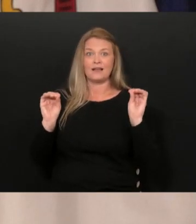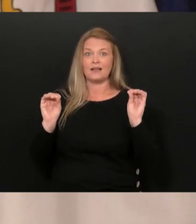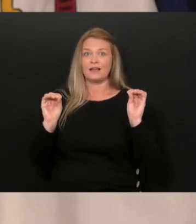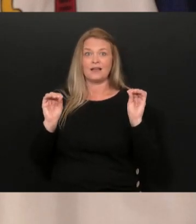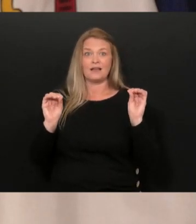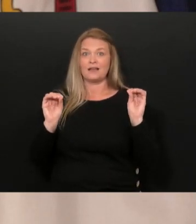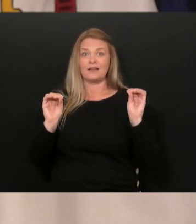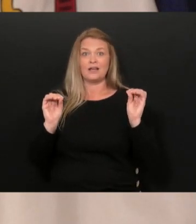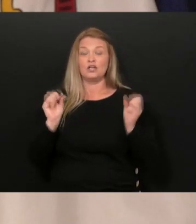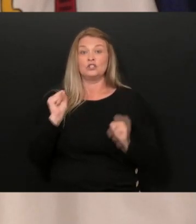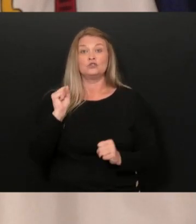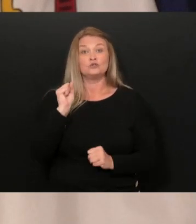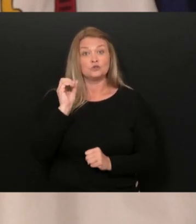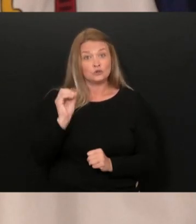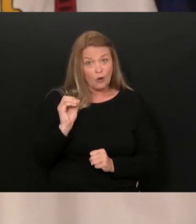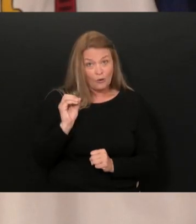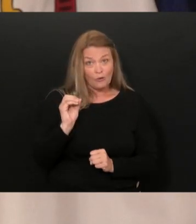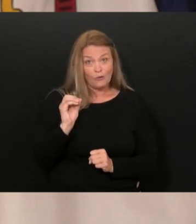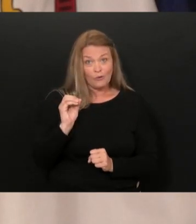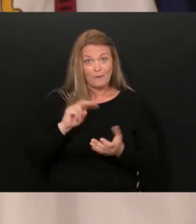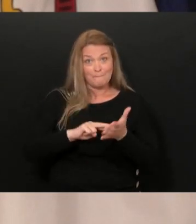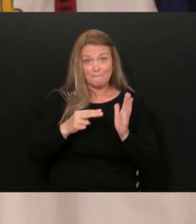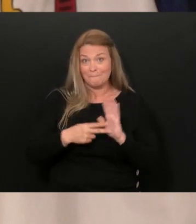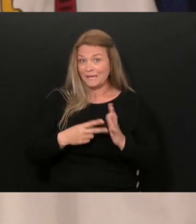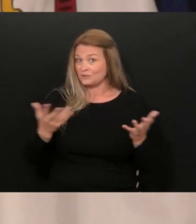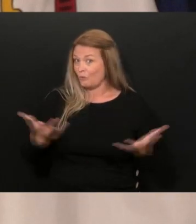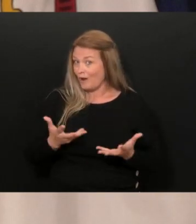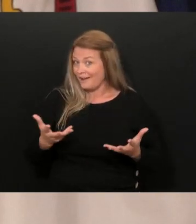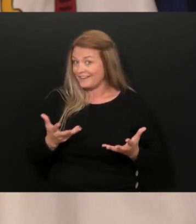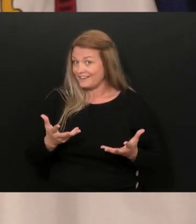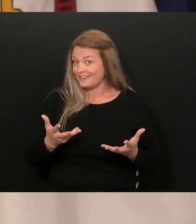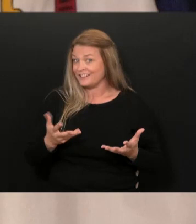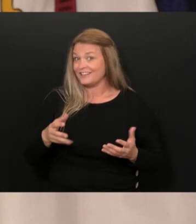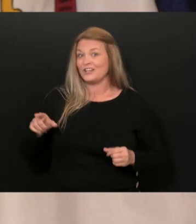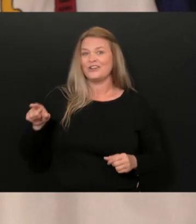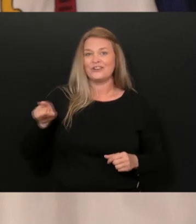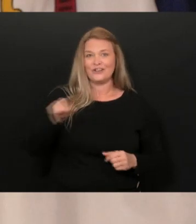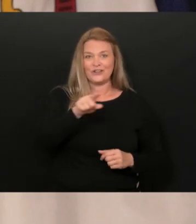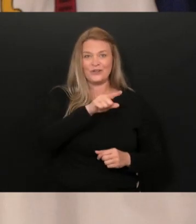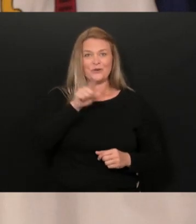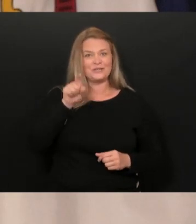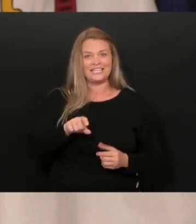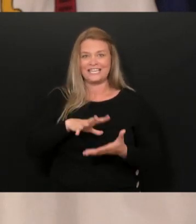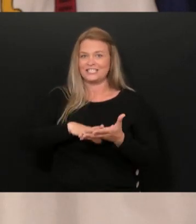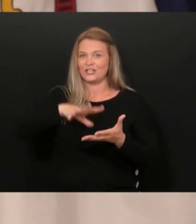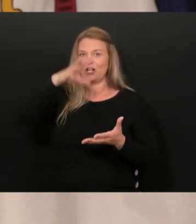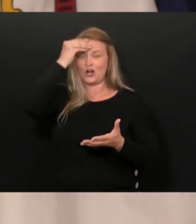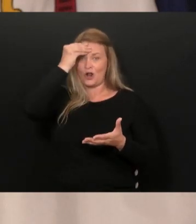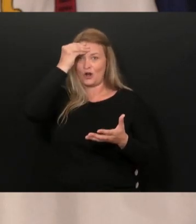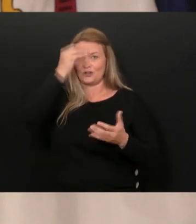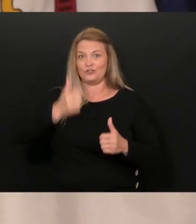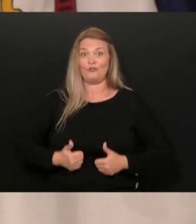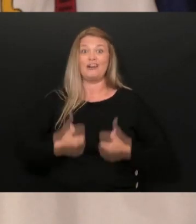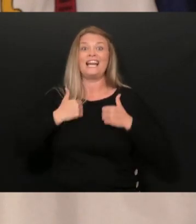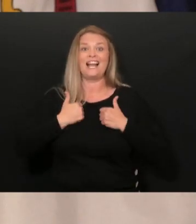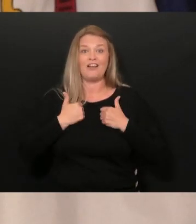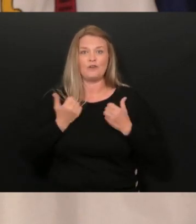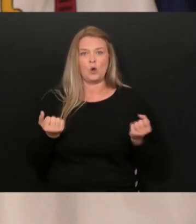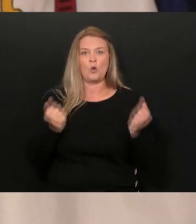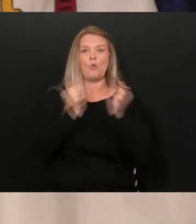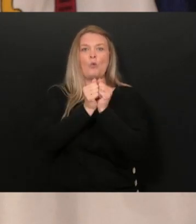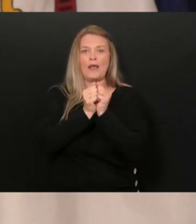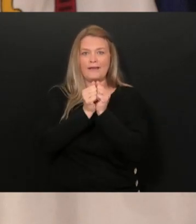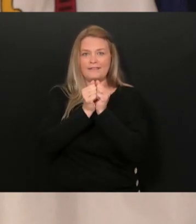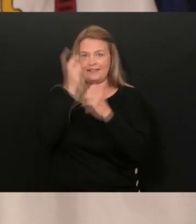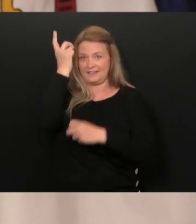risk away. So, what do? You've got to learn to live with this. And you